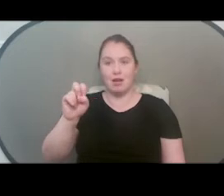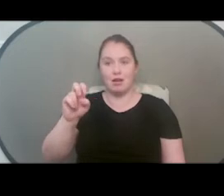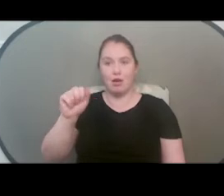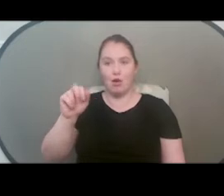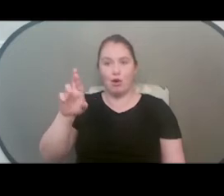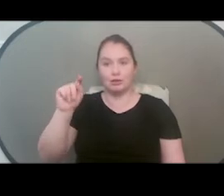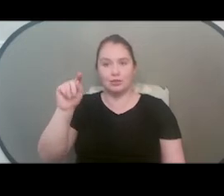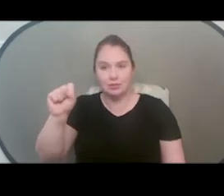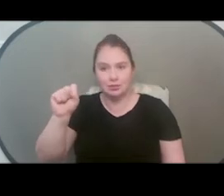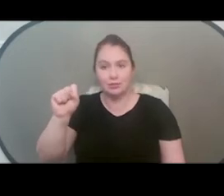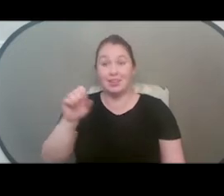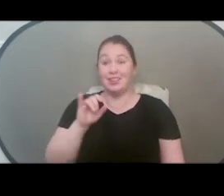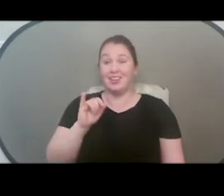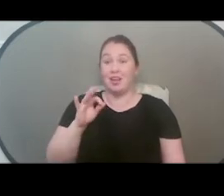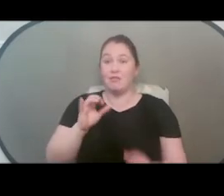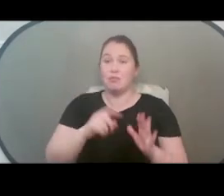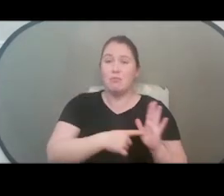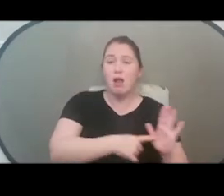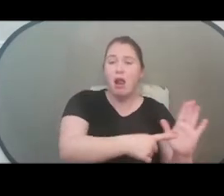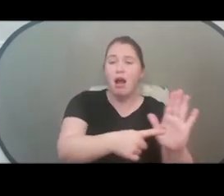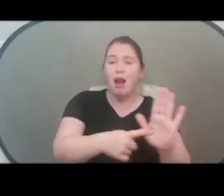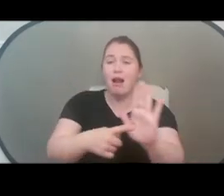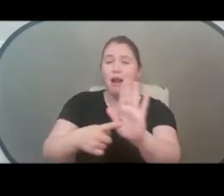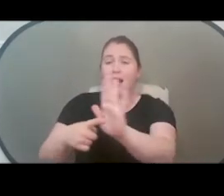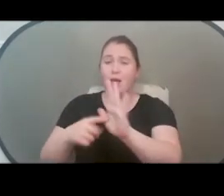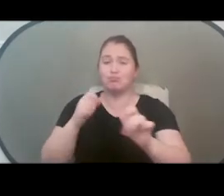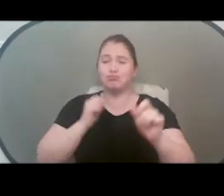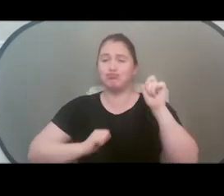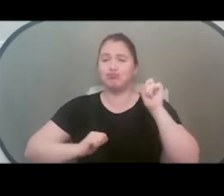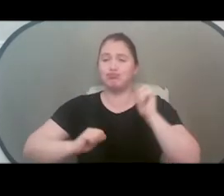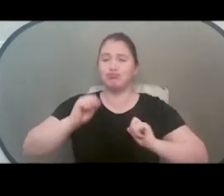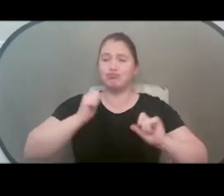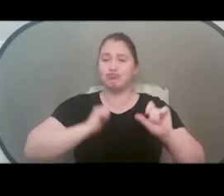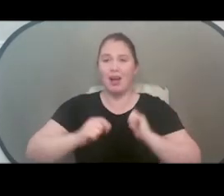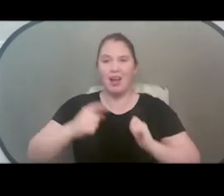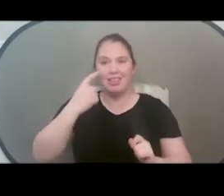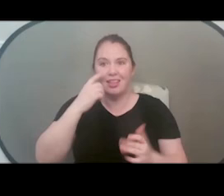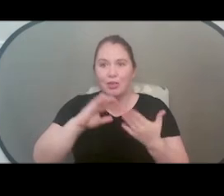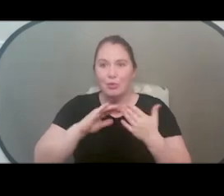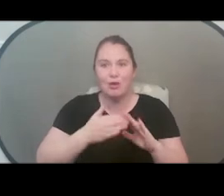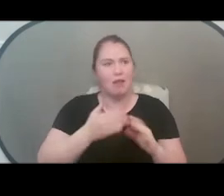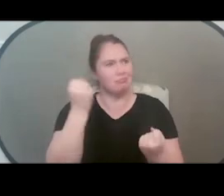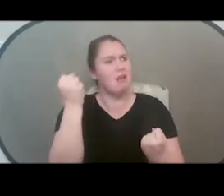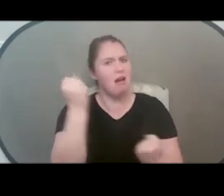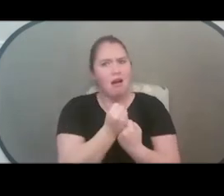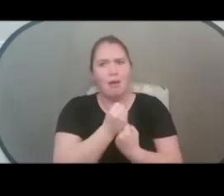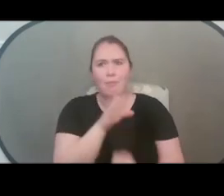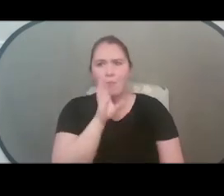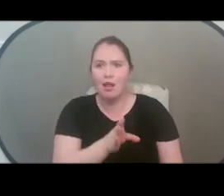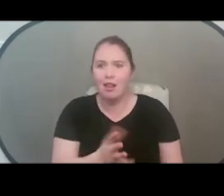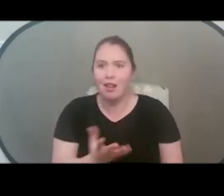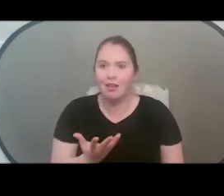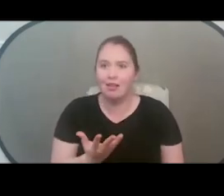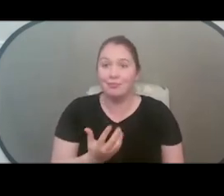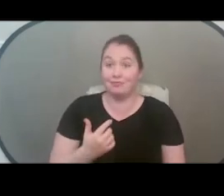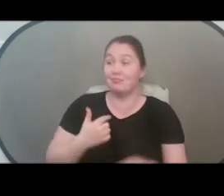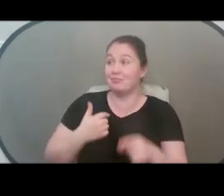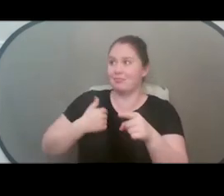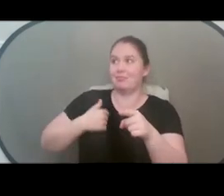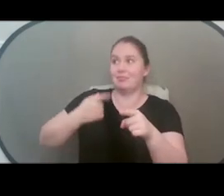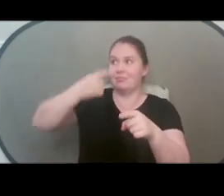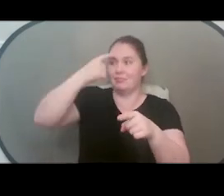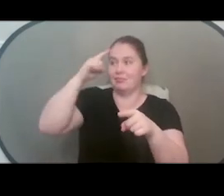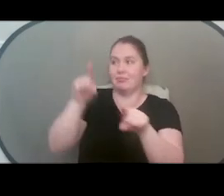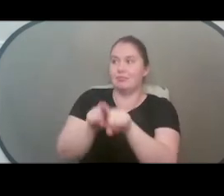fine arts is, I think the community would get behind supporting that a lot. And I think that since